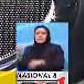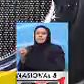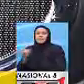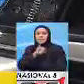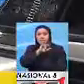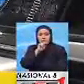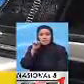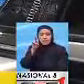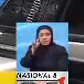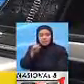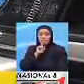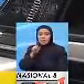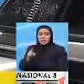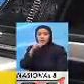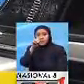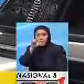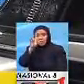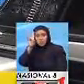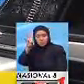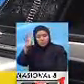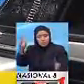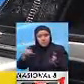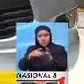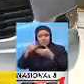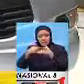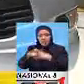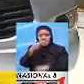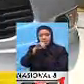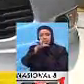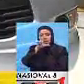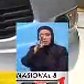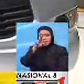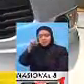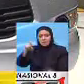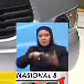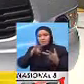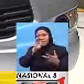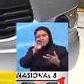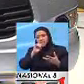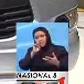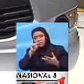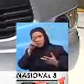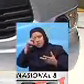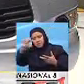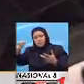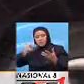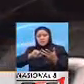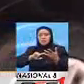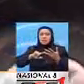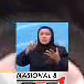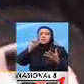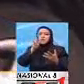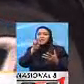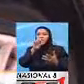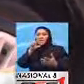Innova merupakan model ketujuh yang diperkenal tahun ini selepas Hilux, Fortuner, Sienta Alphard dan Velfire. Model